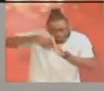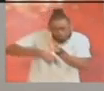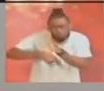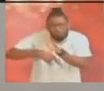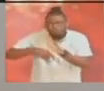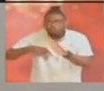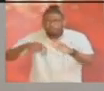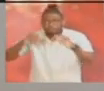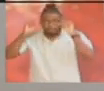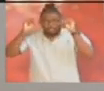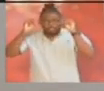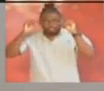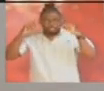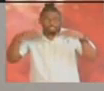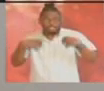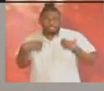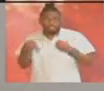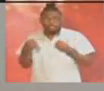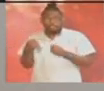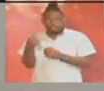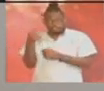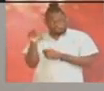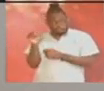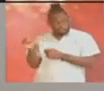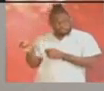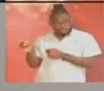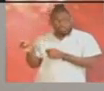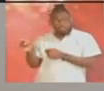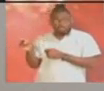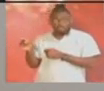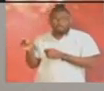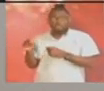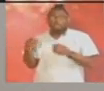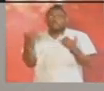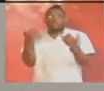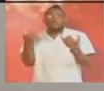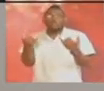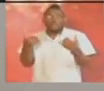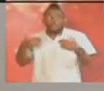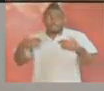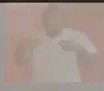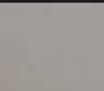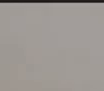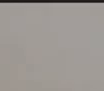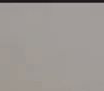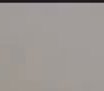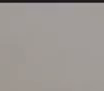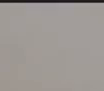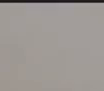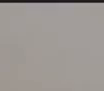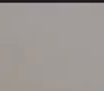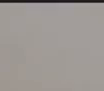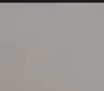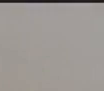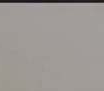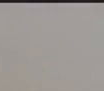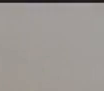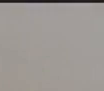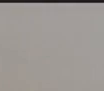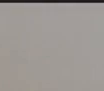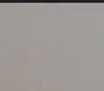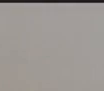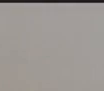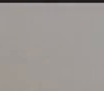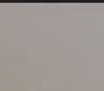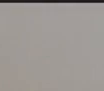which we at the Southwest have also taken proactive steps, we are compiling an internal report based on the findings that will be shared with the